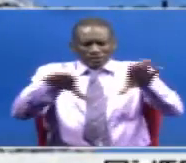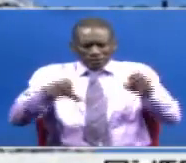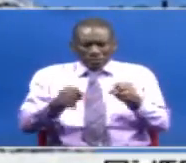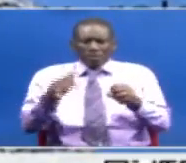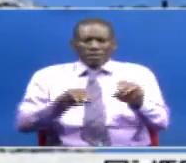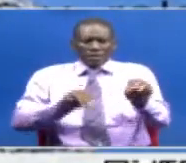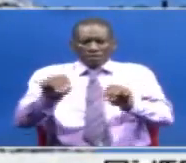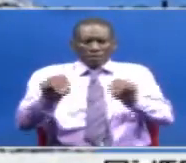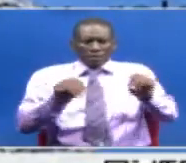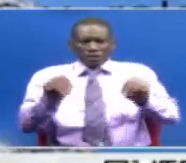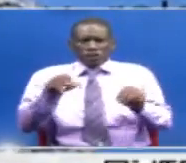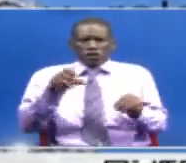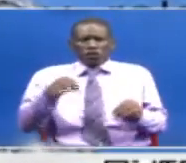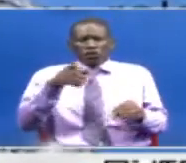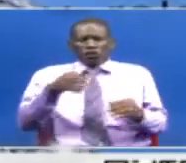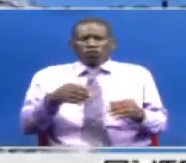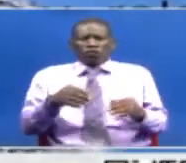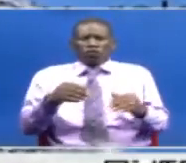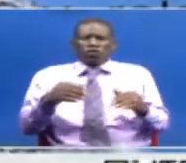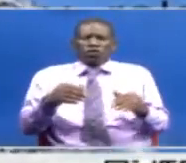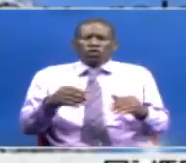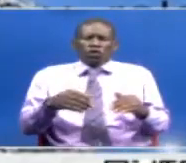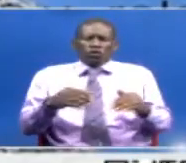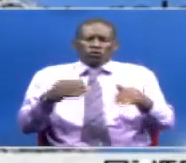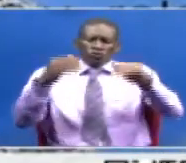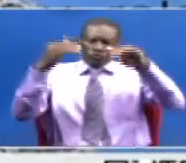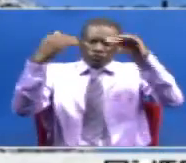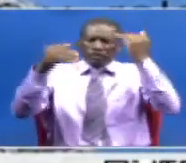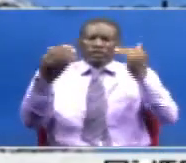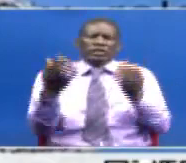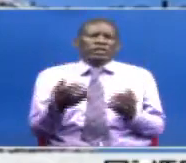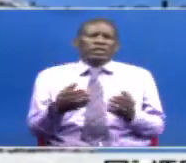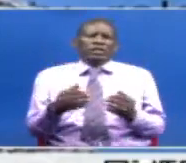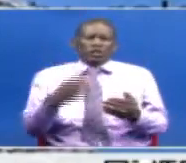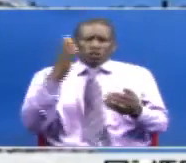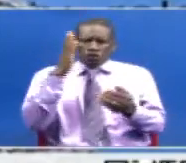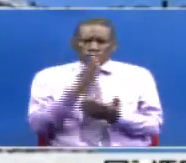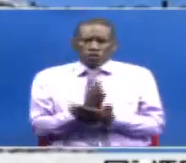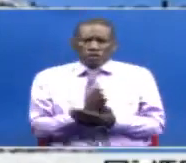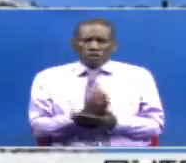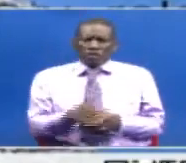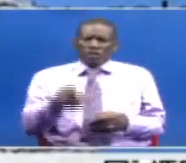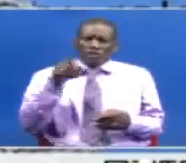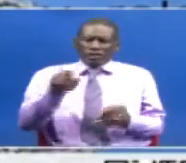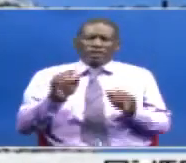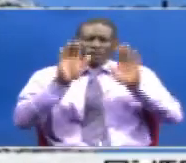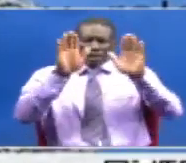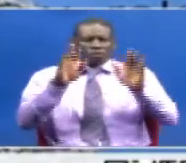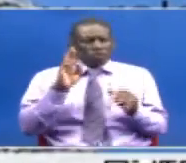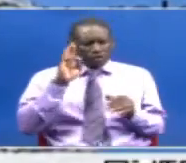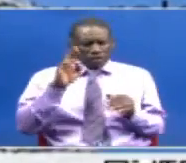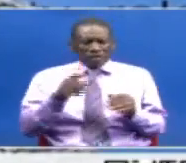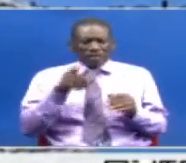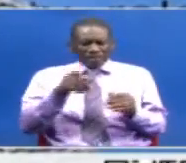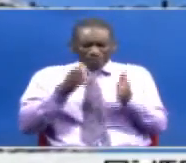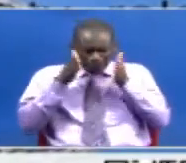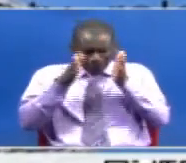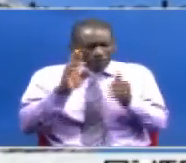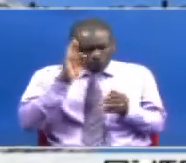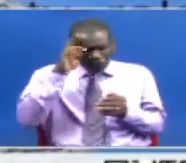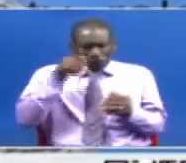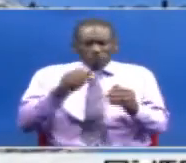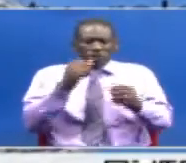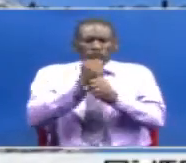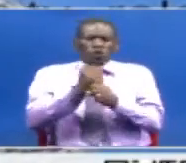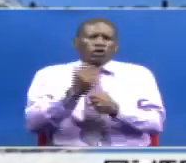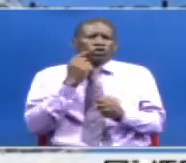of the local higher education institutions of learning. Indeed, this is the key reason behind this workshop that has